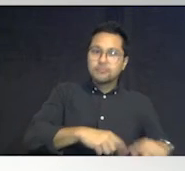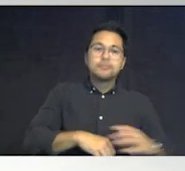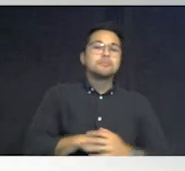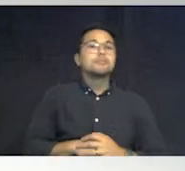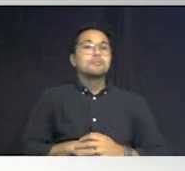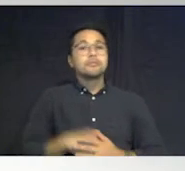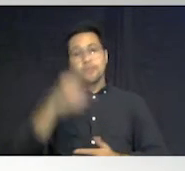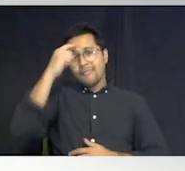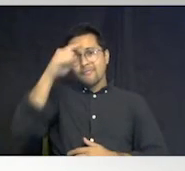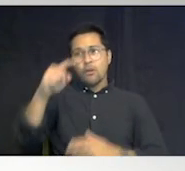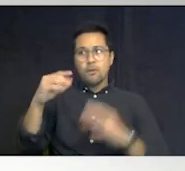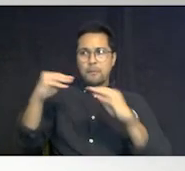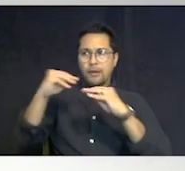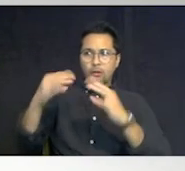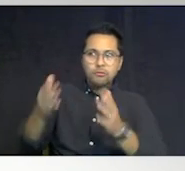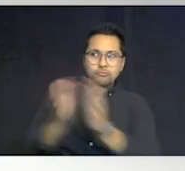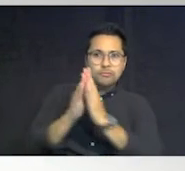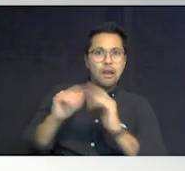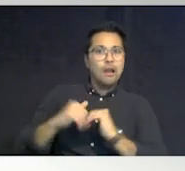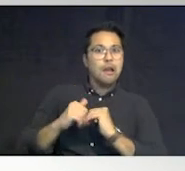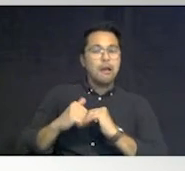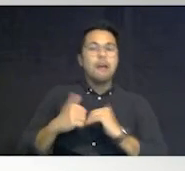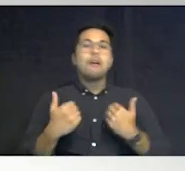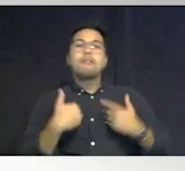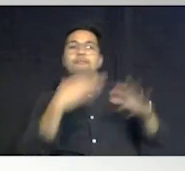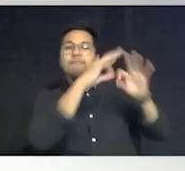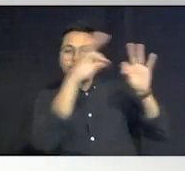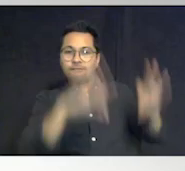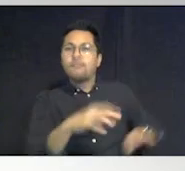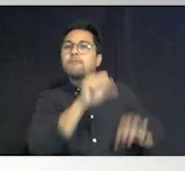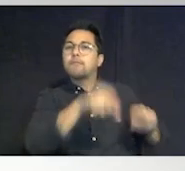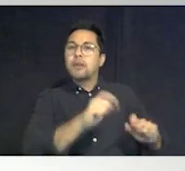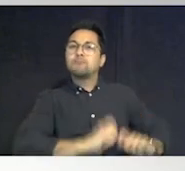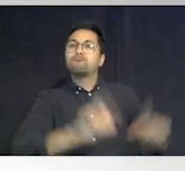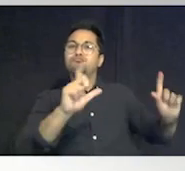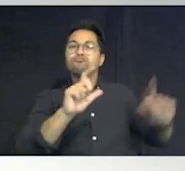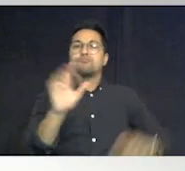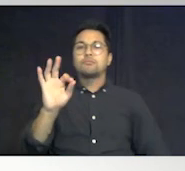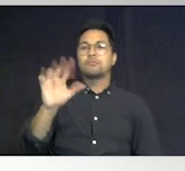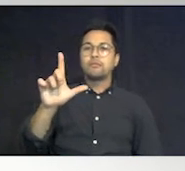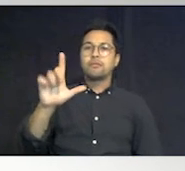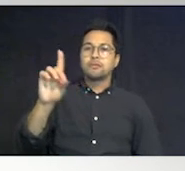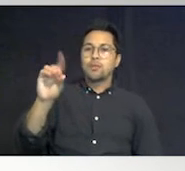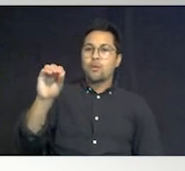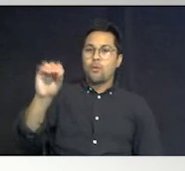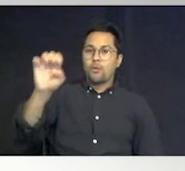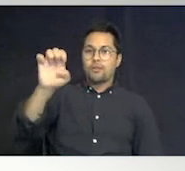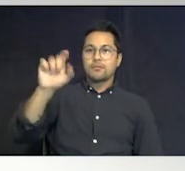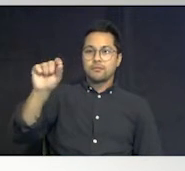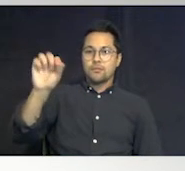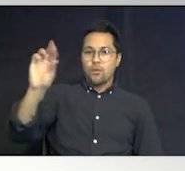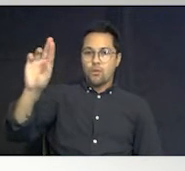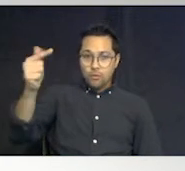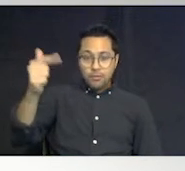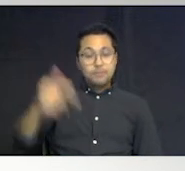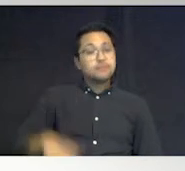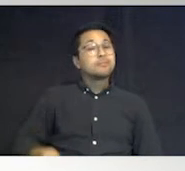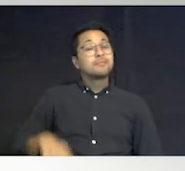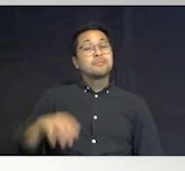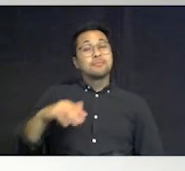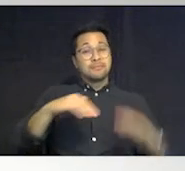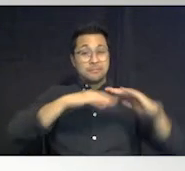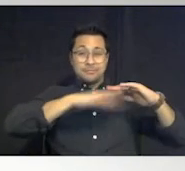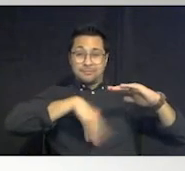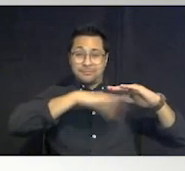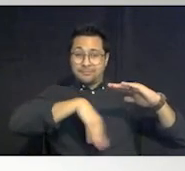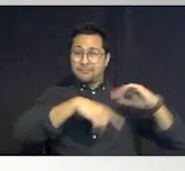To request mediation, there's a mediation form that you can find on our website at fldoe.org. On the bottom of that request